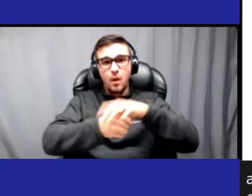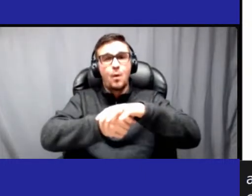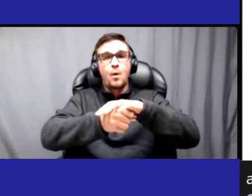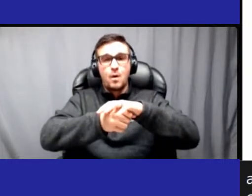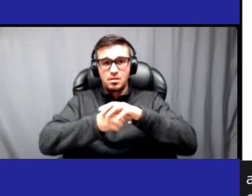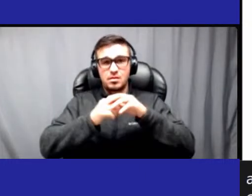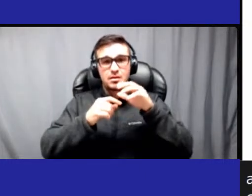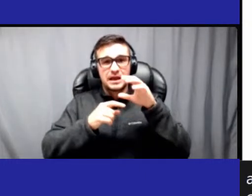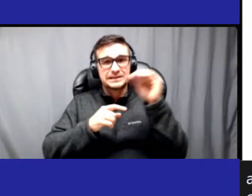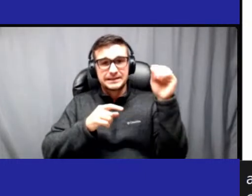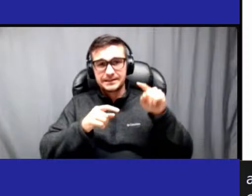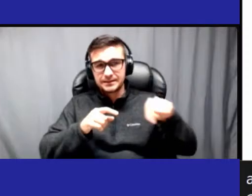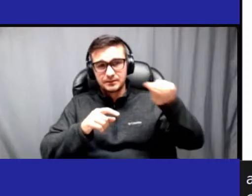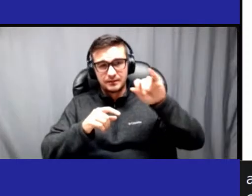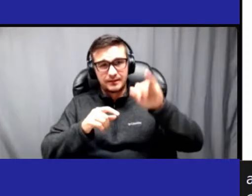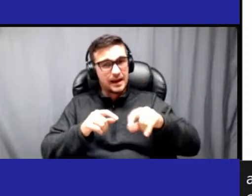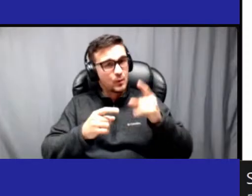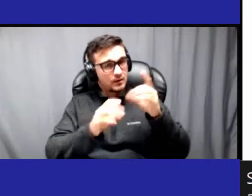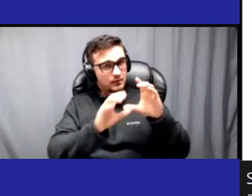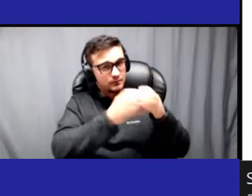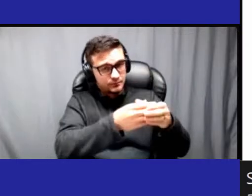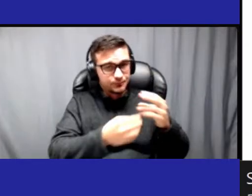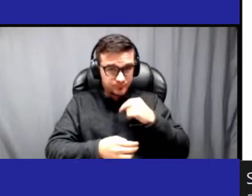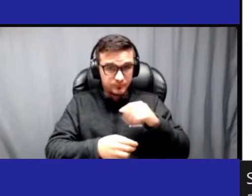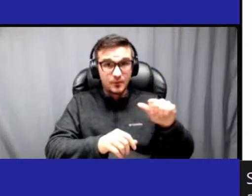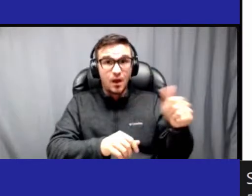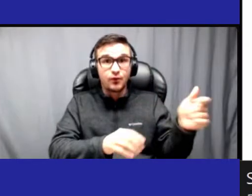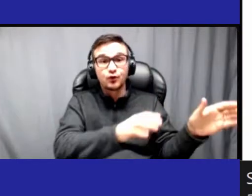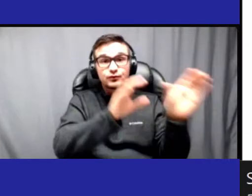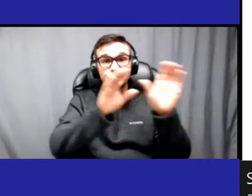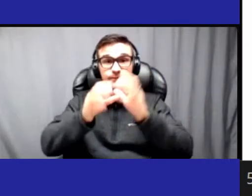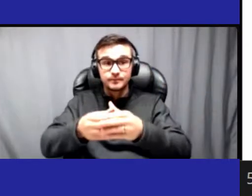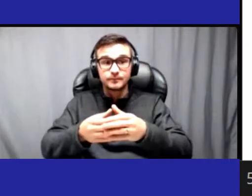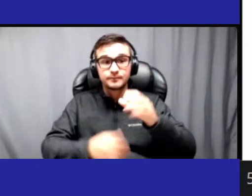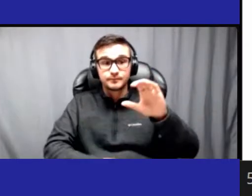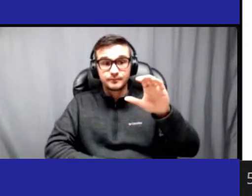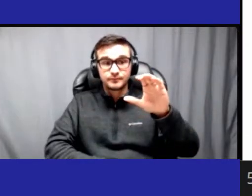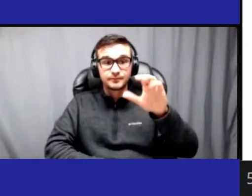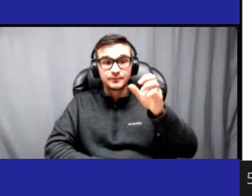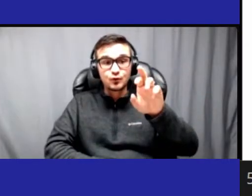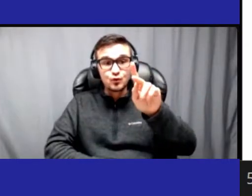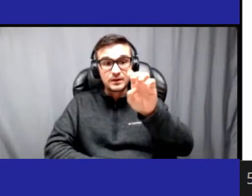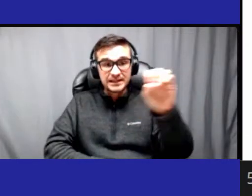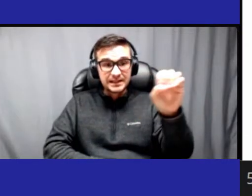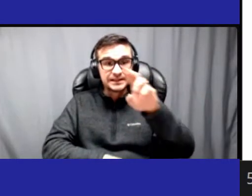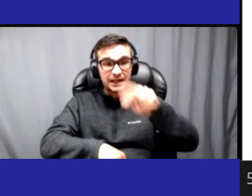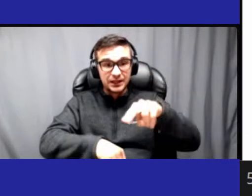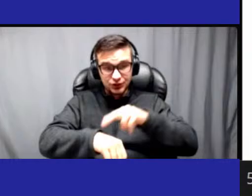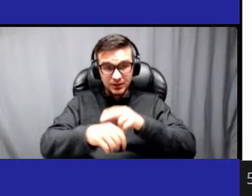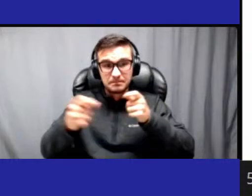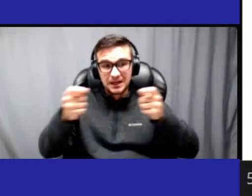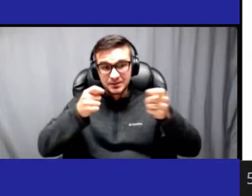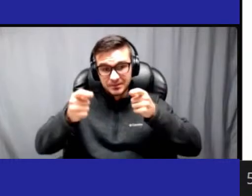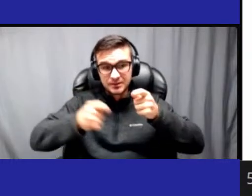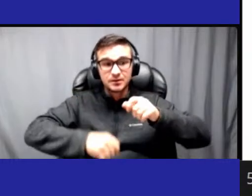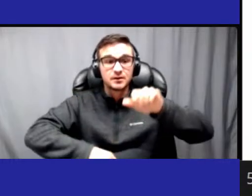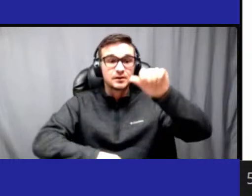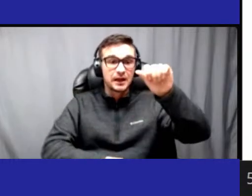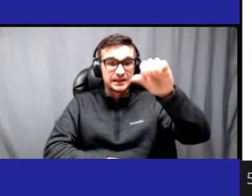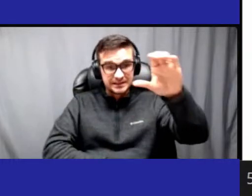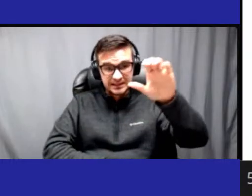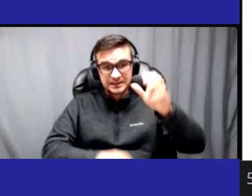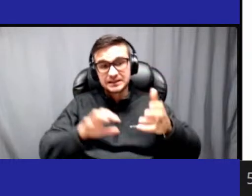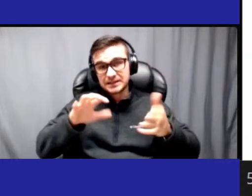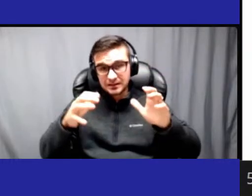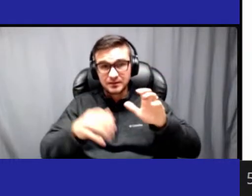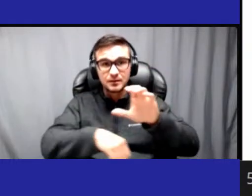have here. Another bucket that we have, Cherokee Nation Management Consulting, AC Disaster Consulting. They're used to sort of, you get